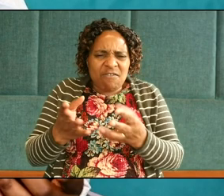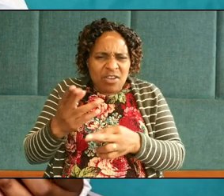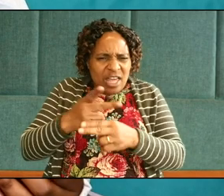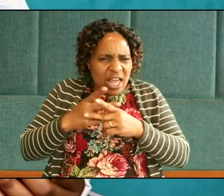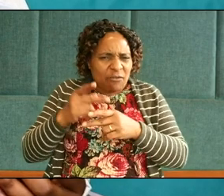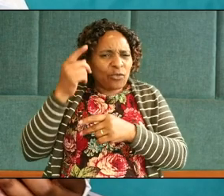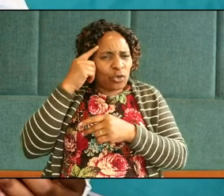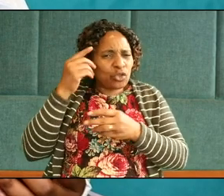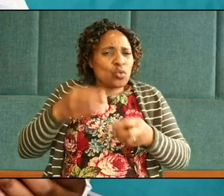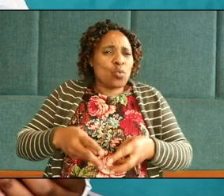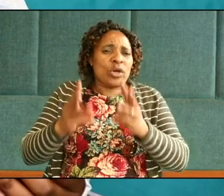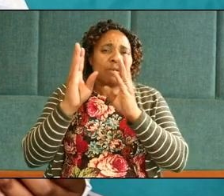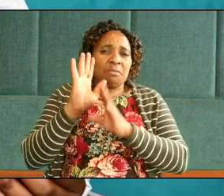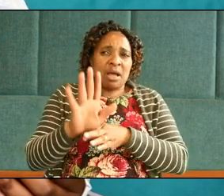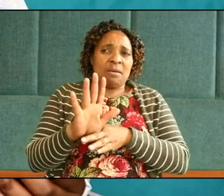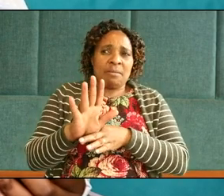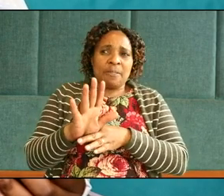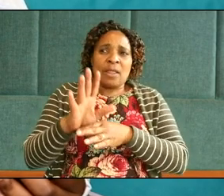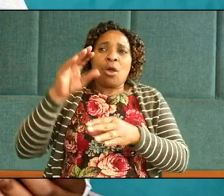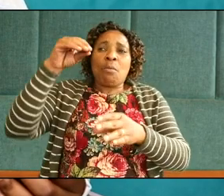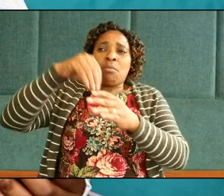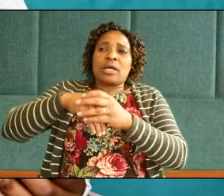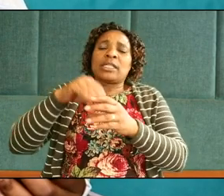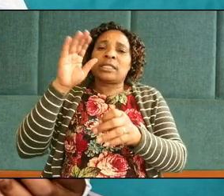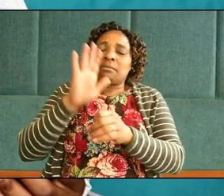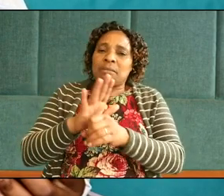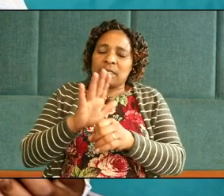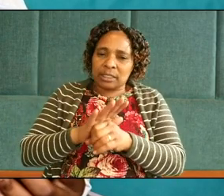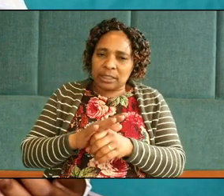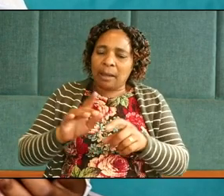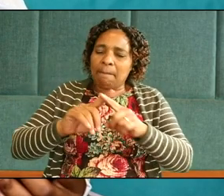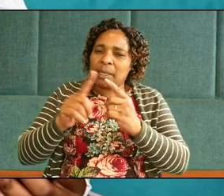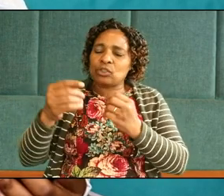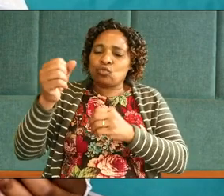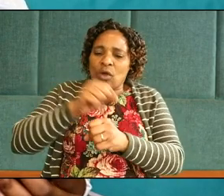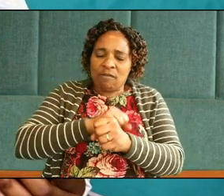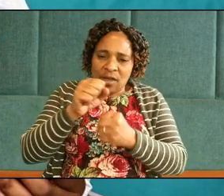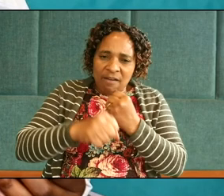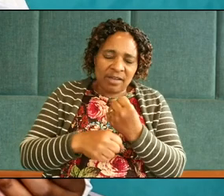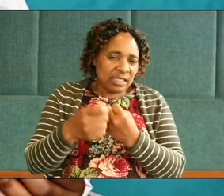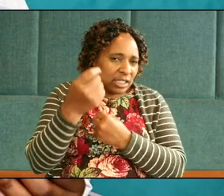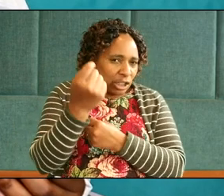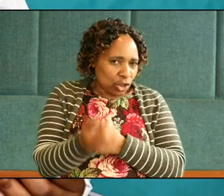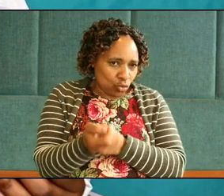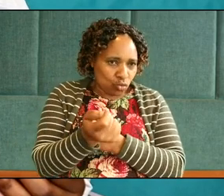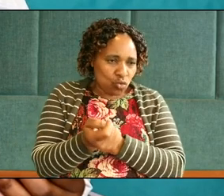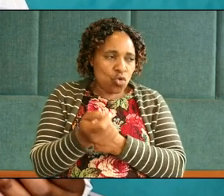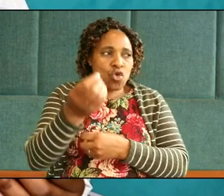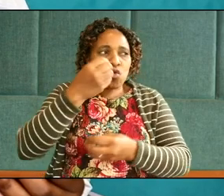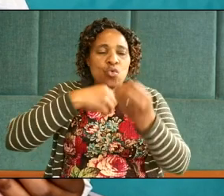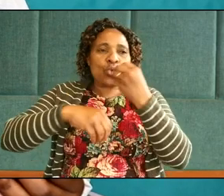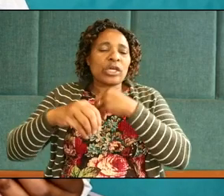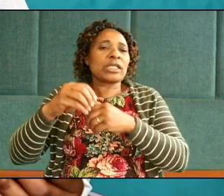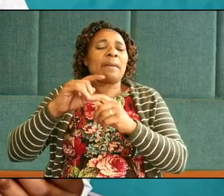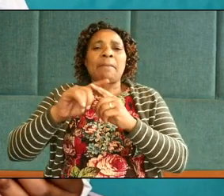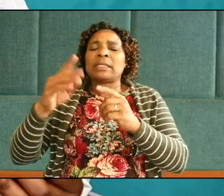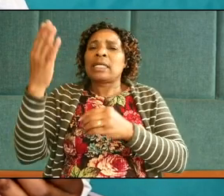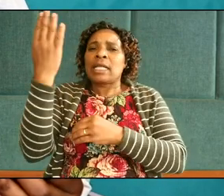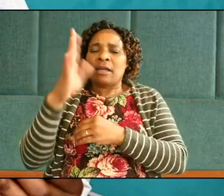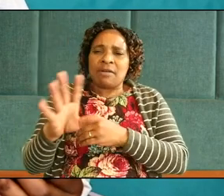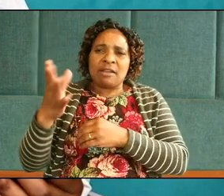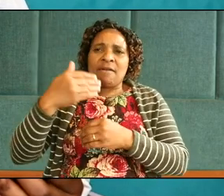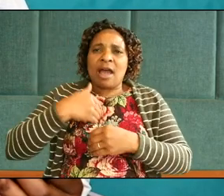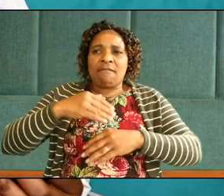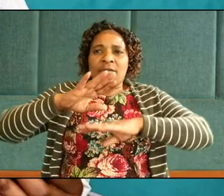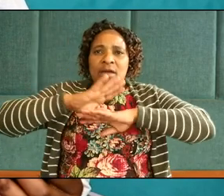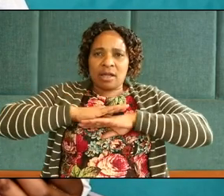ways. You have planted much, but you have harvested little. You eat, but never have enough. You